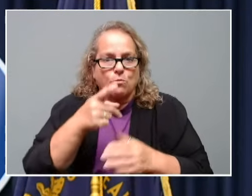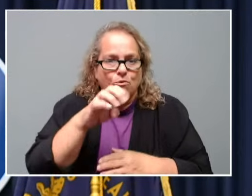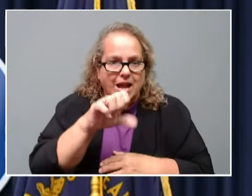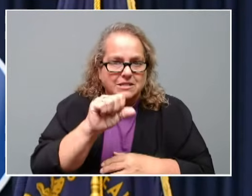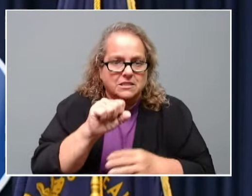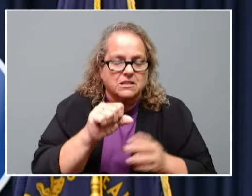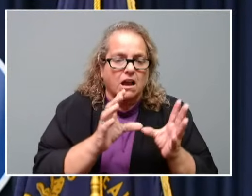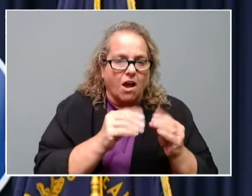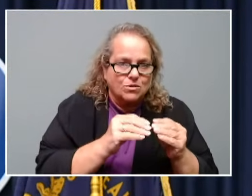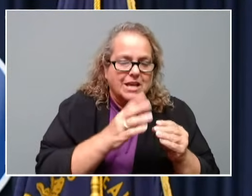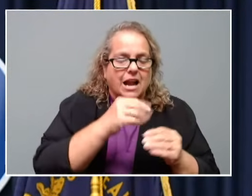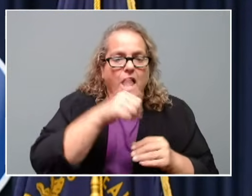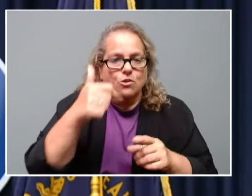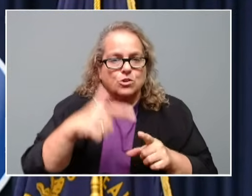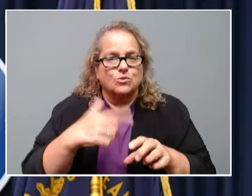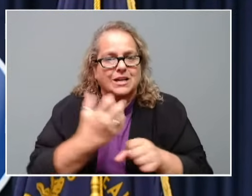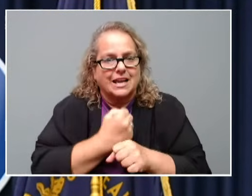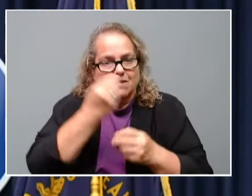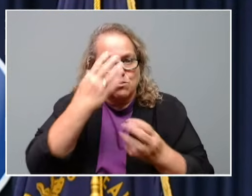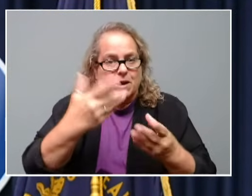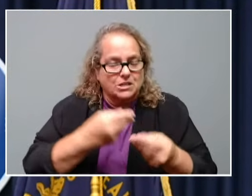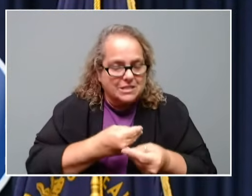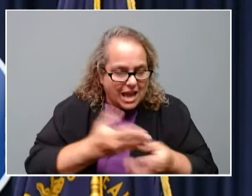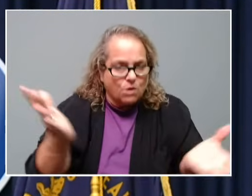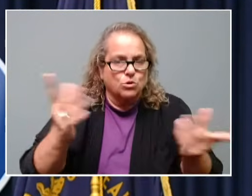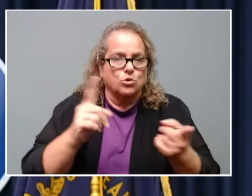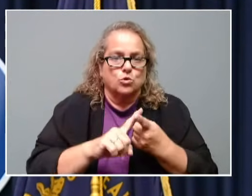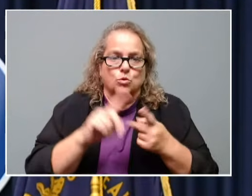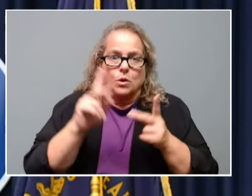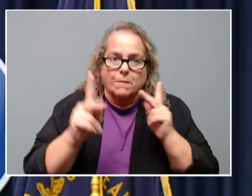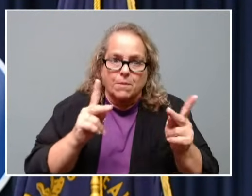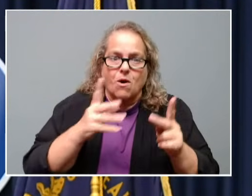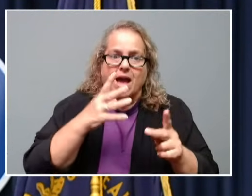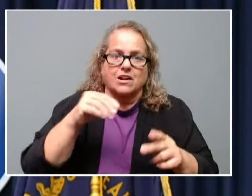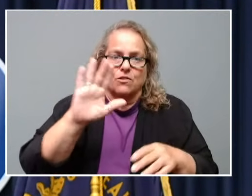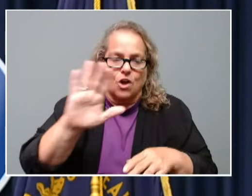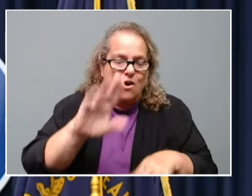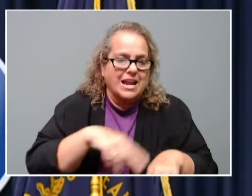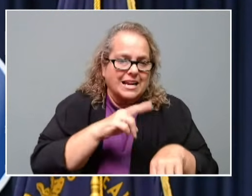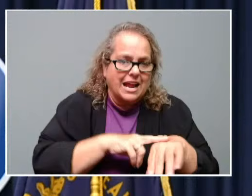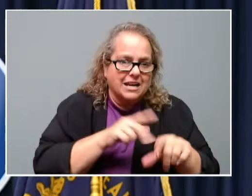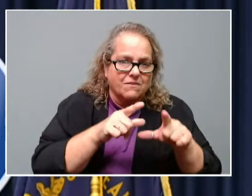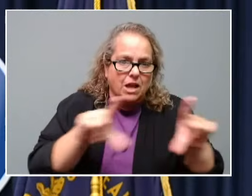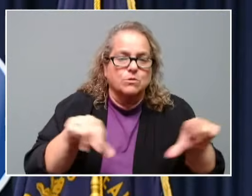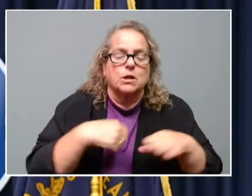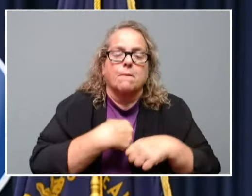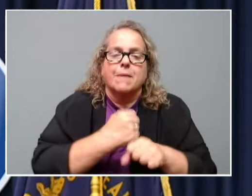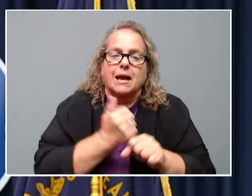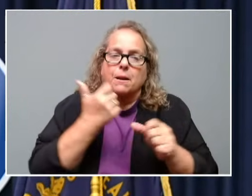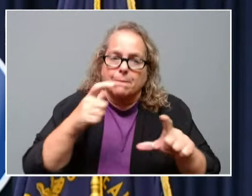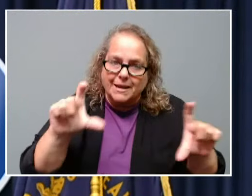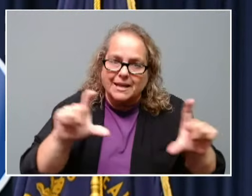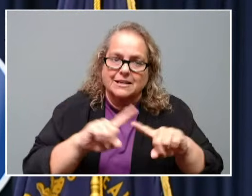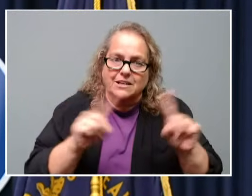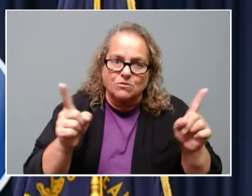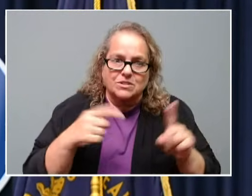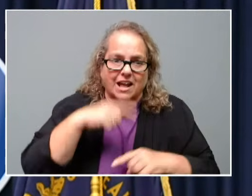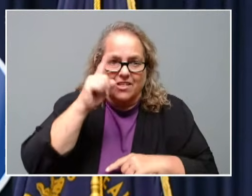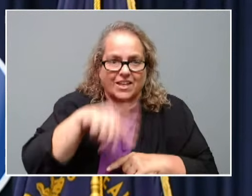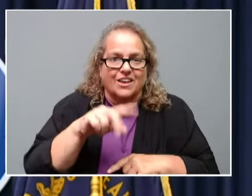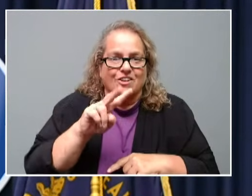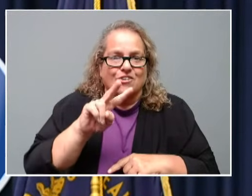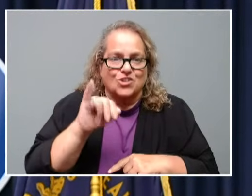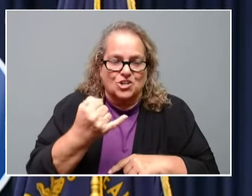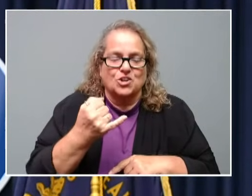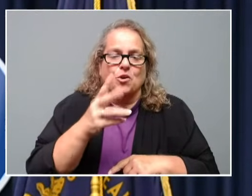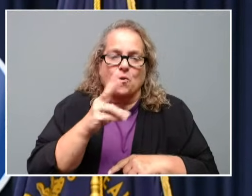others to get information directly to people in their native language made a big difference. I think Virginia was a pioneer there,